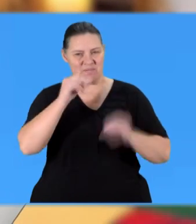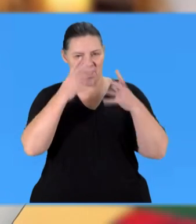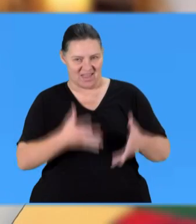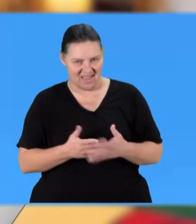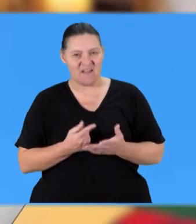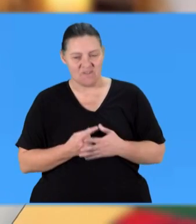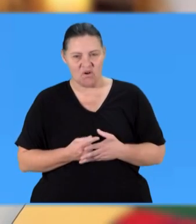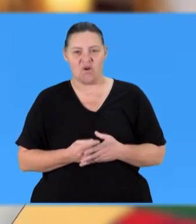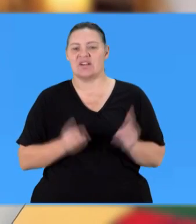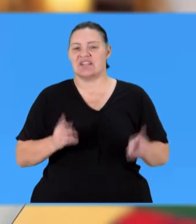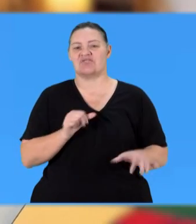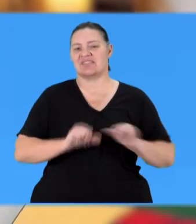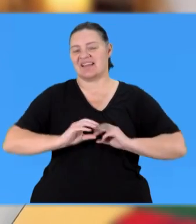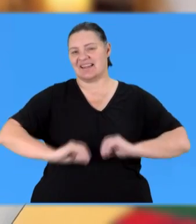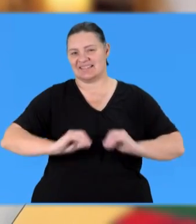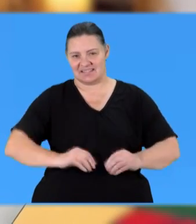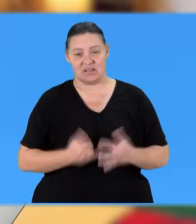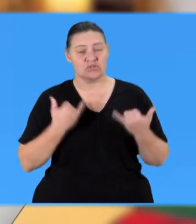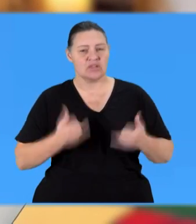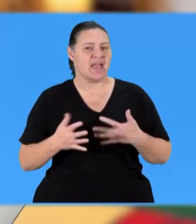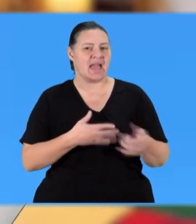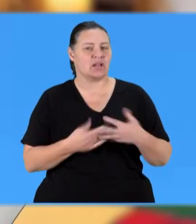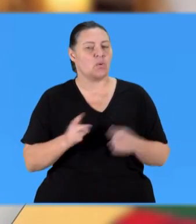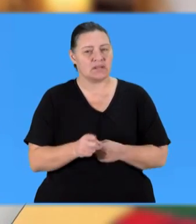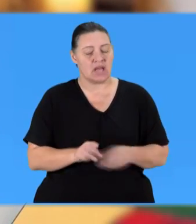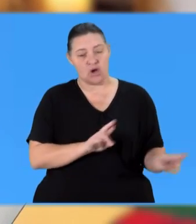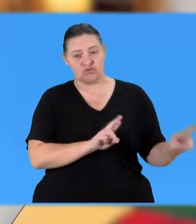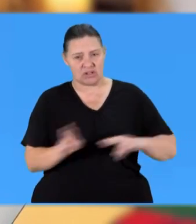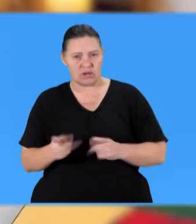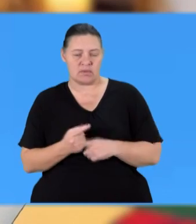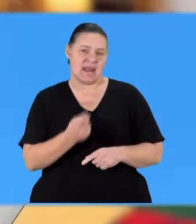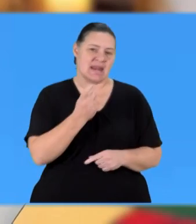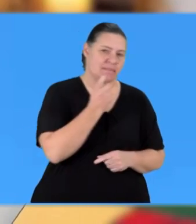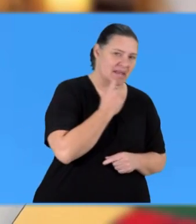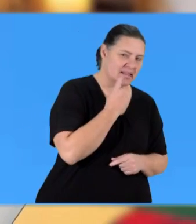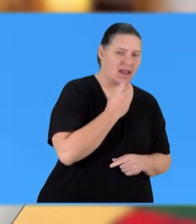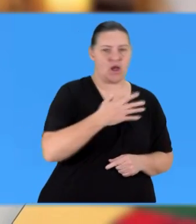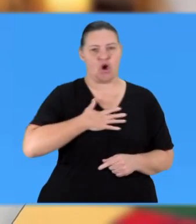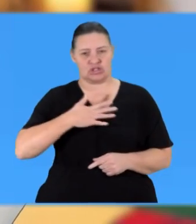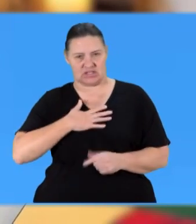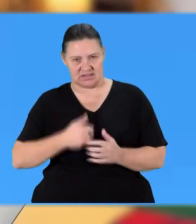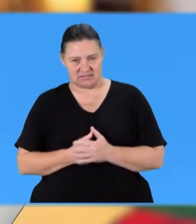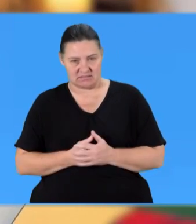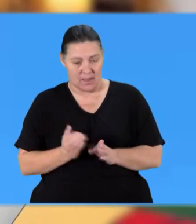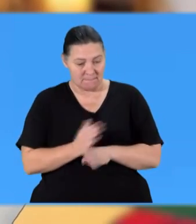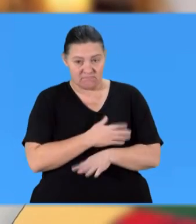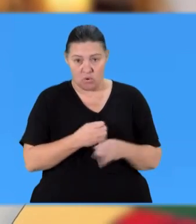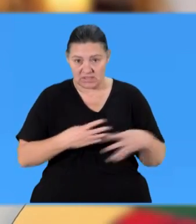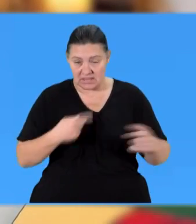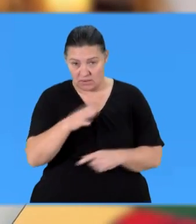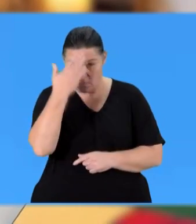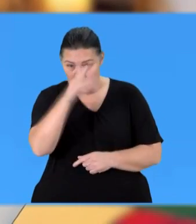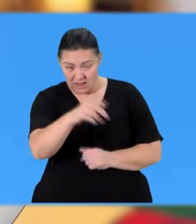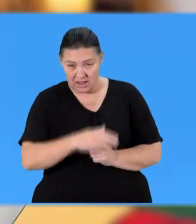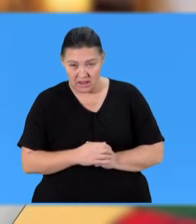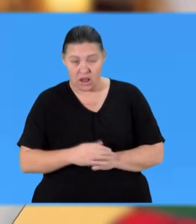Welcome learners to a natural sciences lesson. So today we're going to be dealing with reactions that are between metals and oxygen. But before we start, did